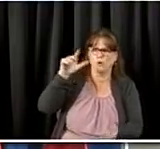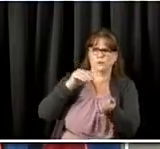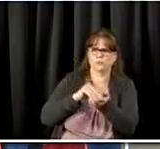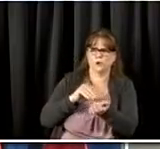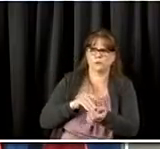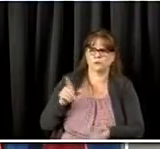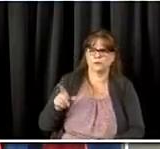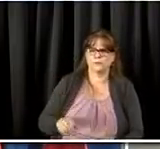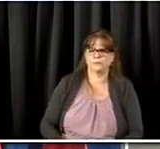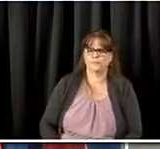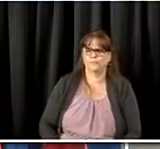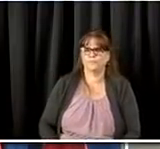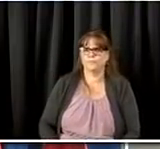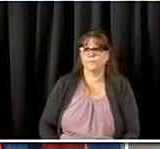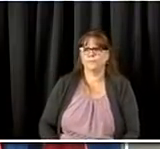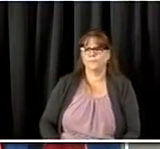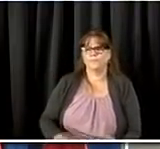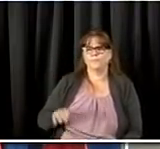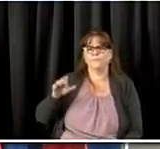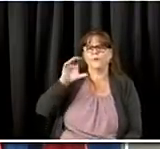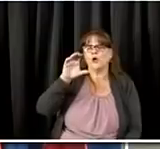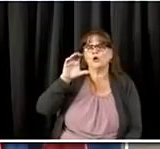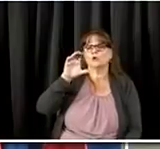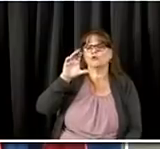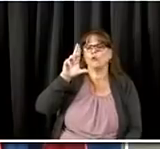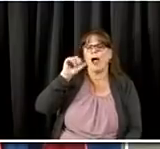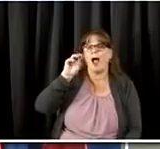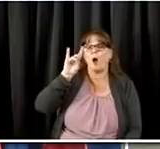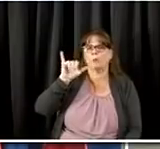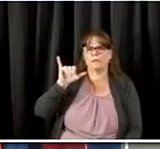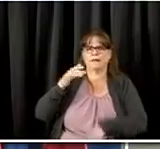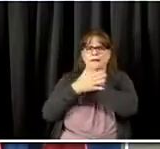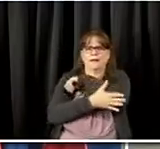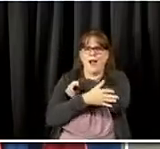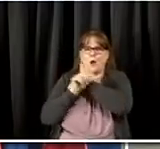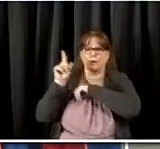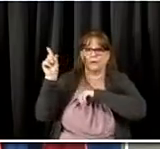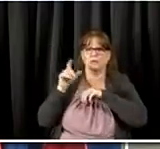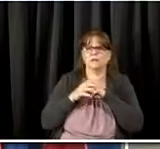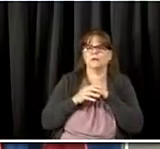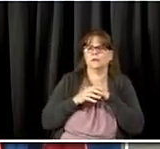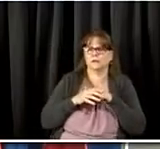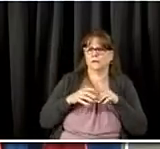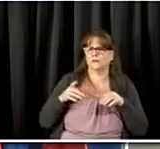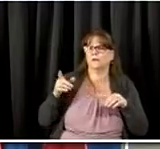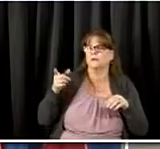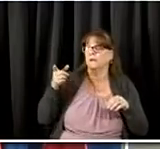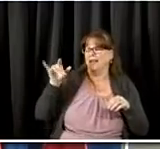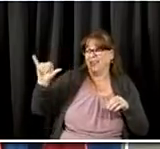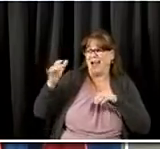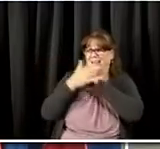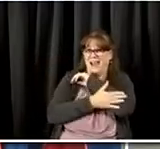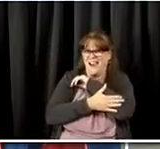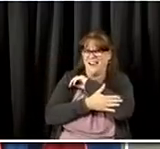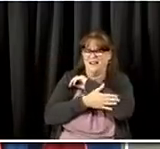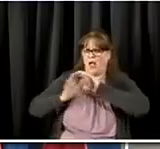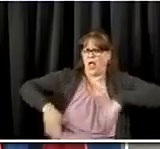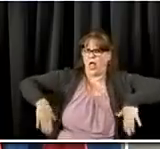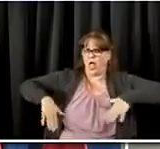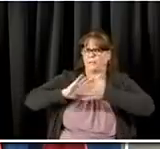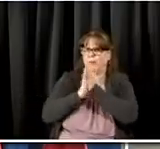Crowley County has said it's not required to move to red because it can leave the prison outbreaks out of